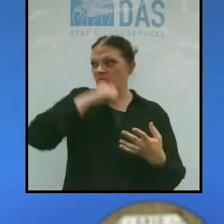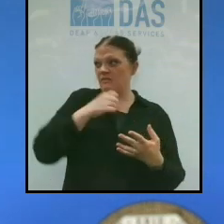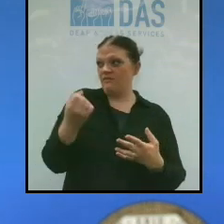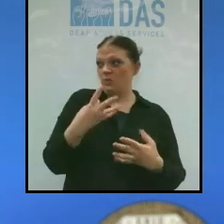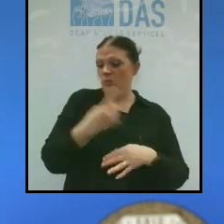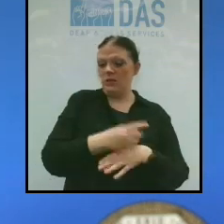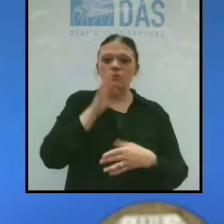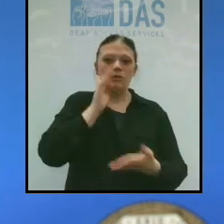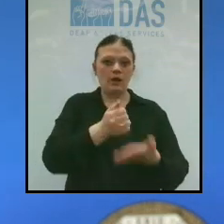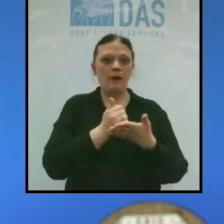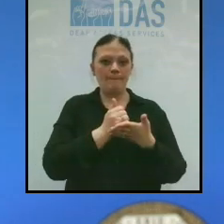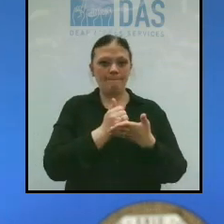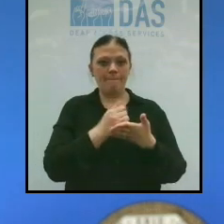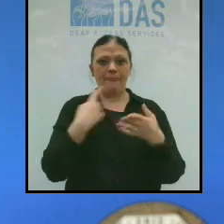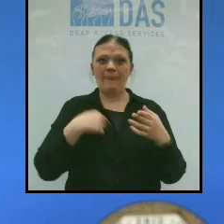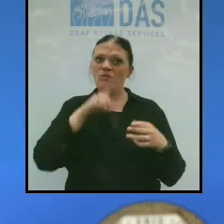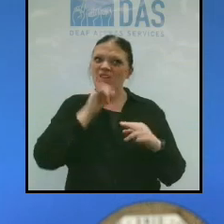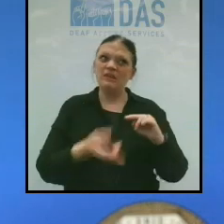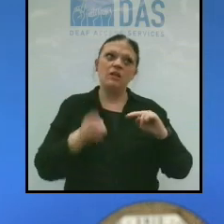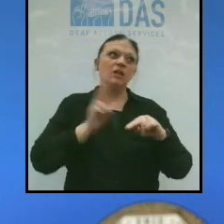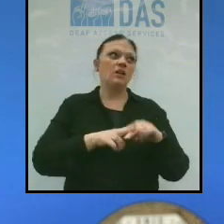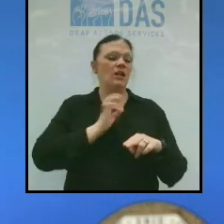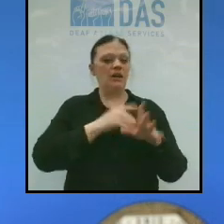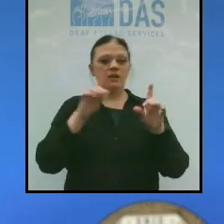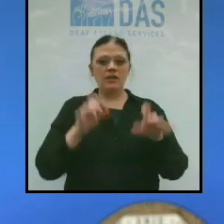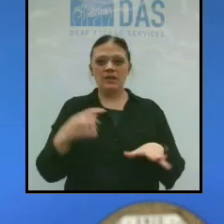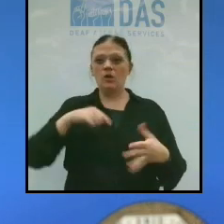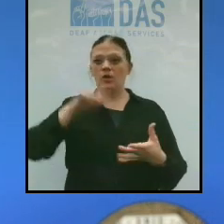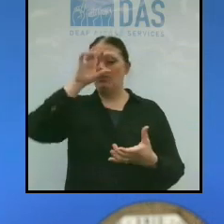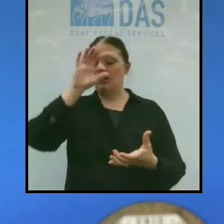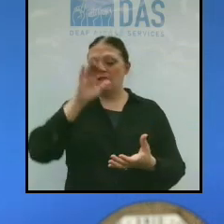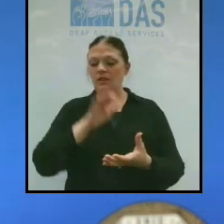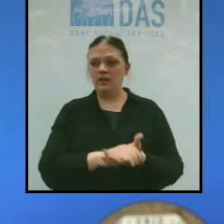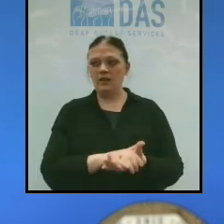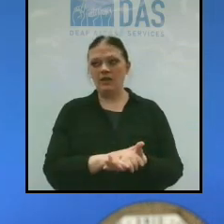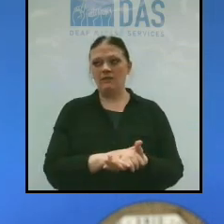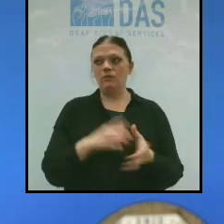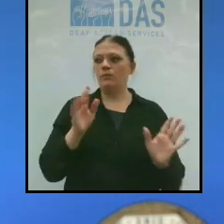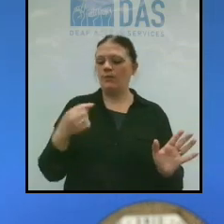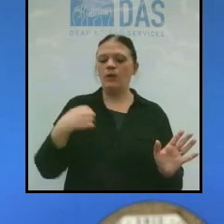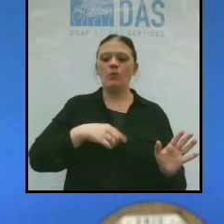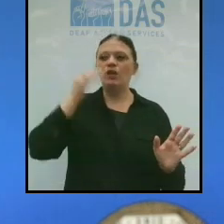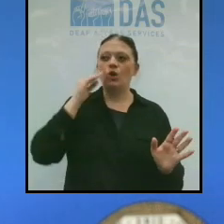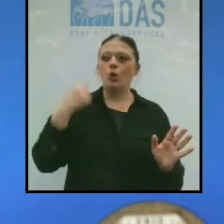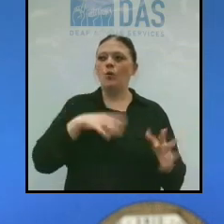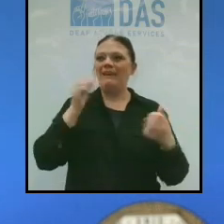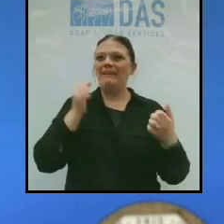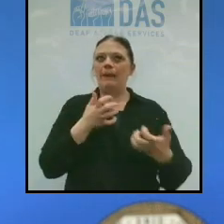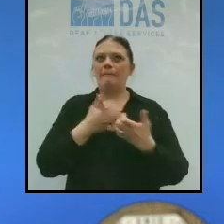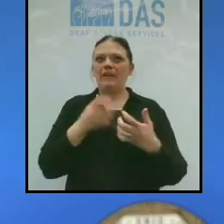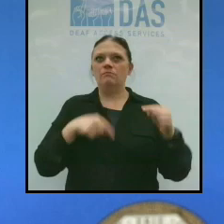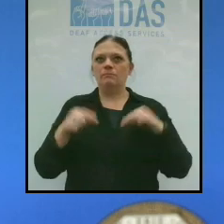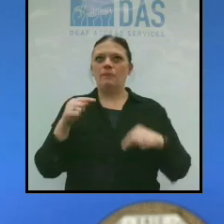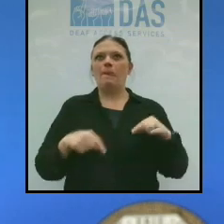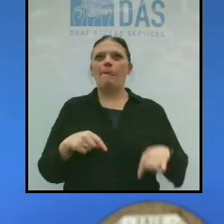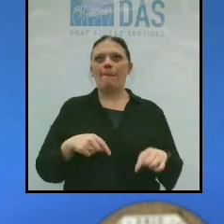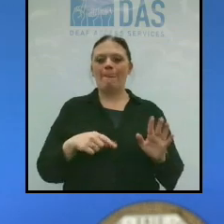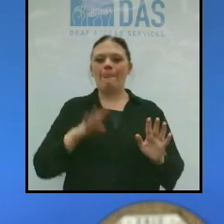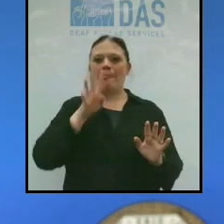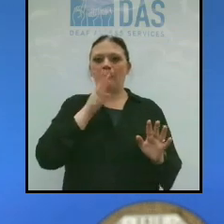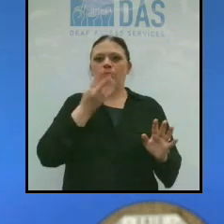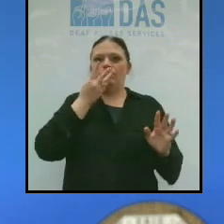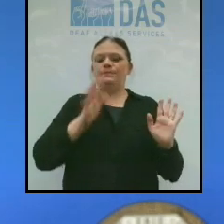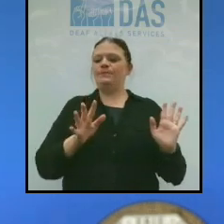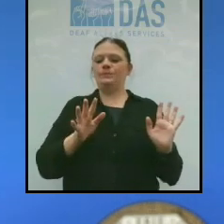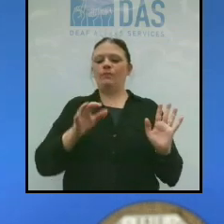also. We've really ramped up our testing. We believe that we know we can meet. Let me say that backtrack. It's not that